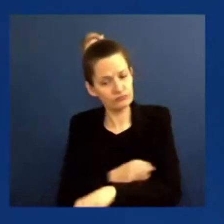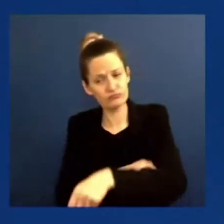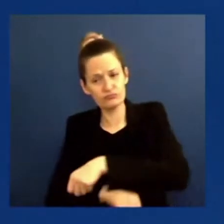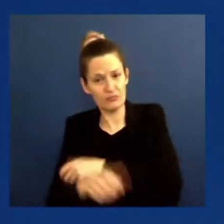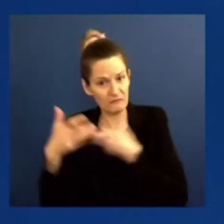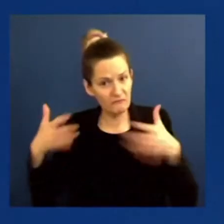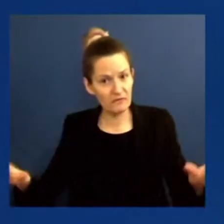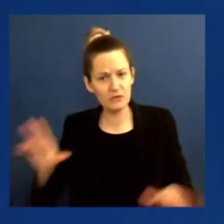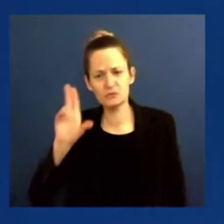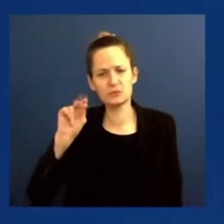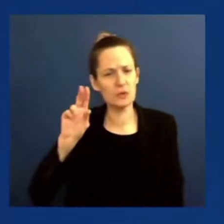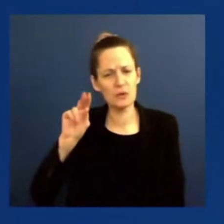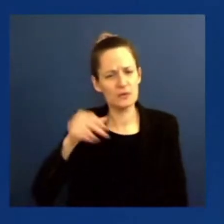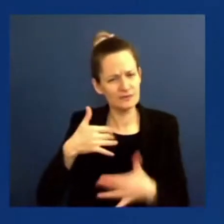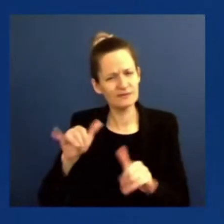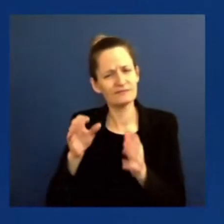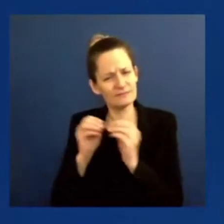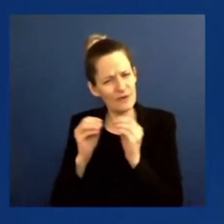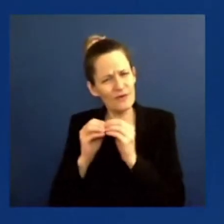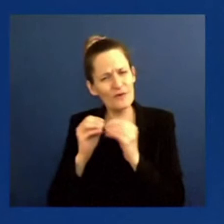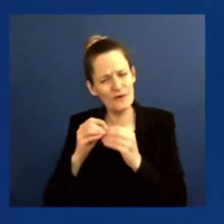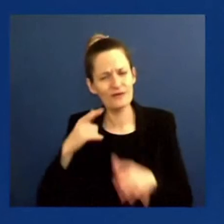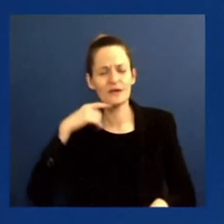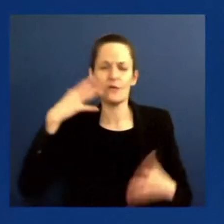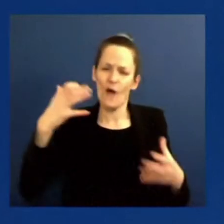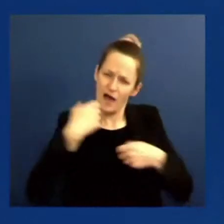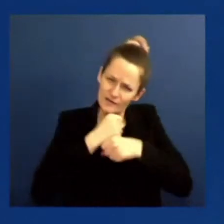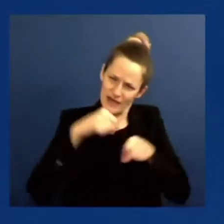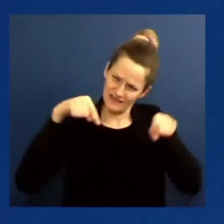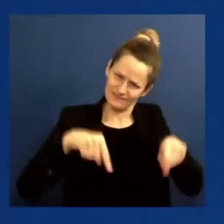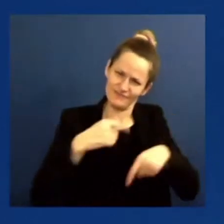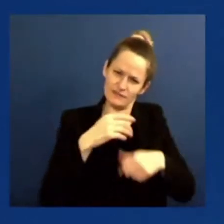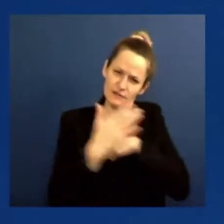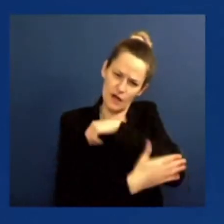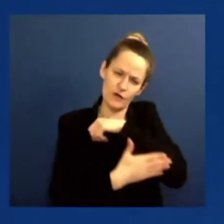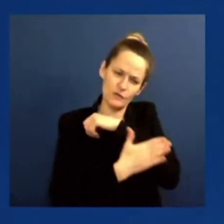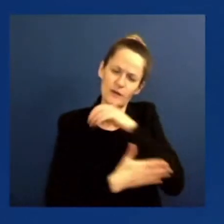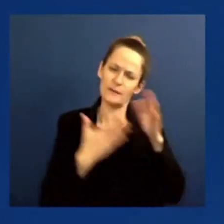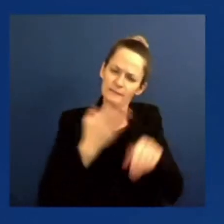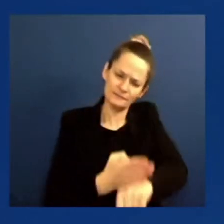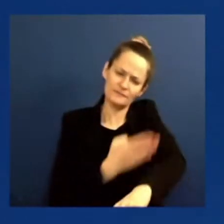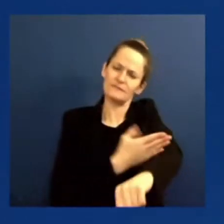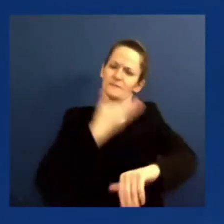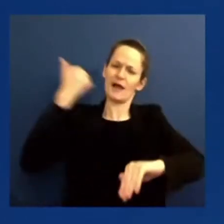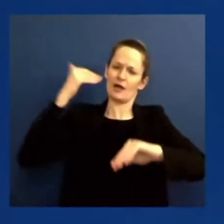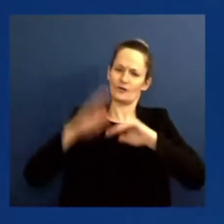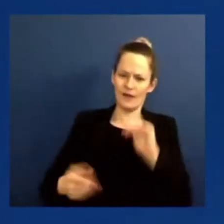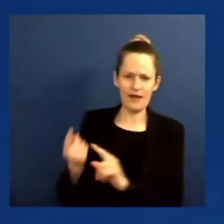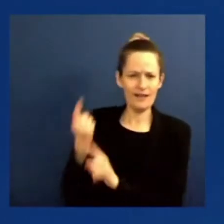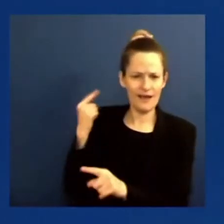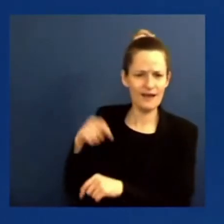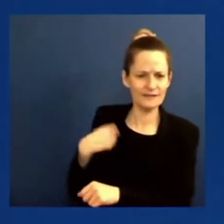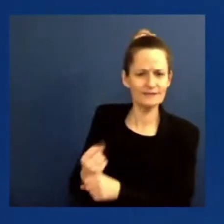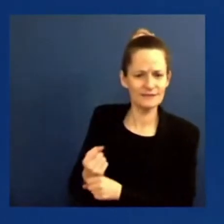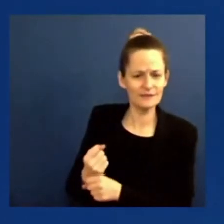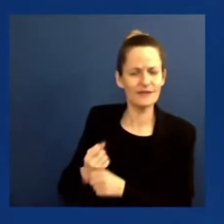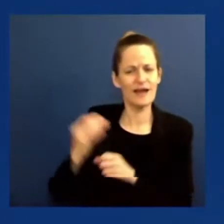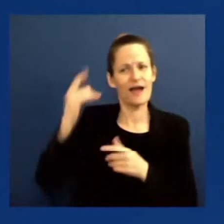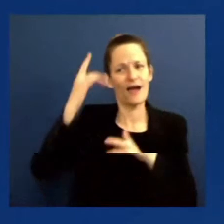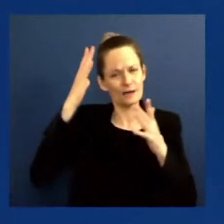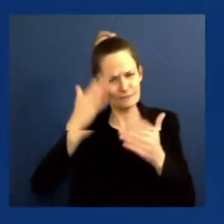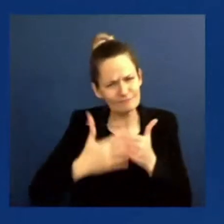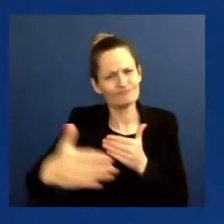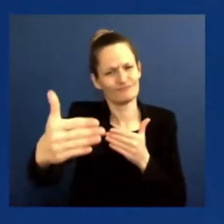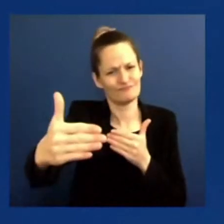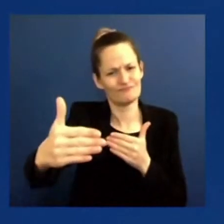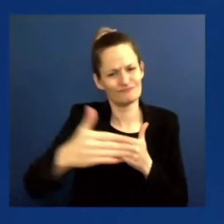much stronger position to face Omicron and to deal with COVID going forward. And because of the administration's